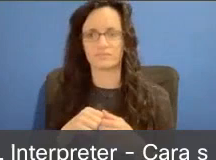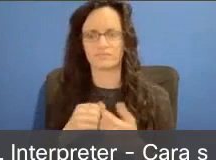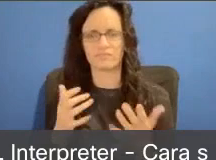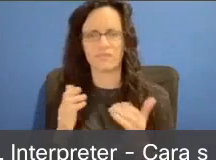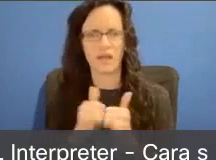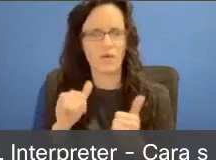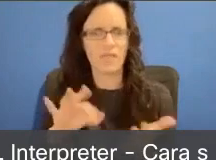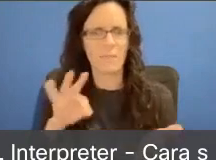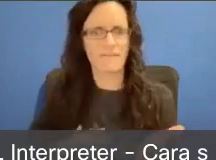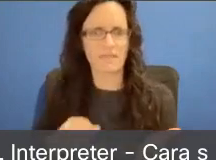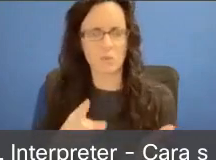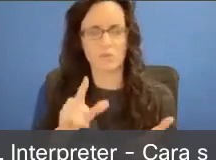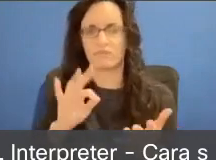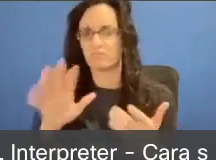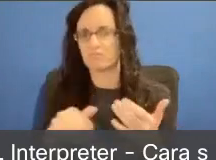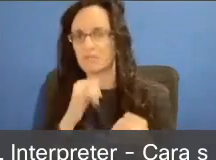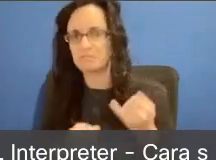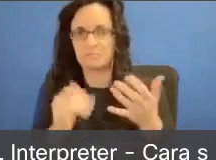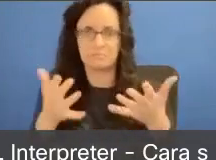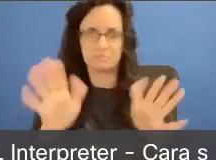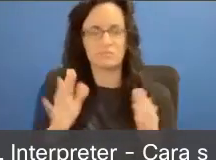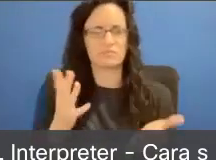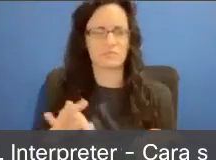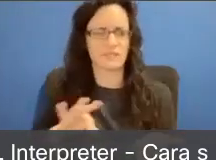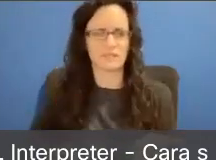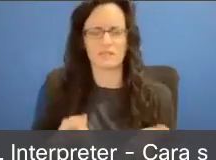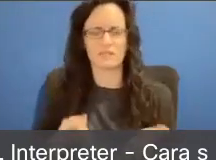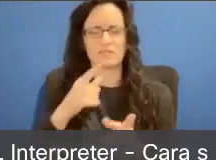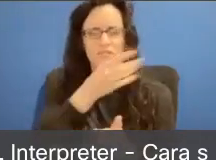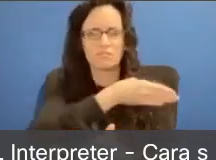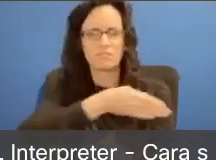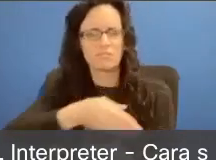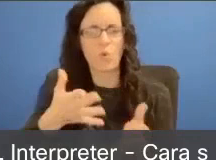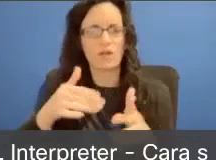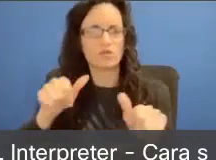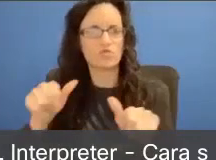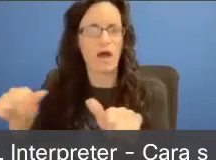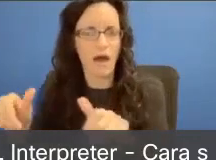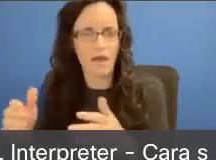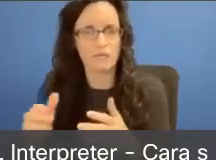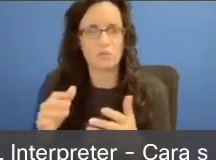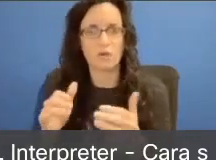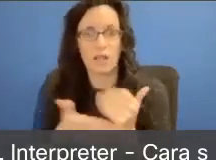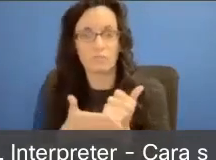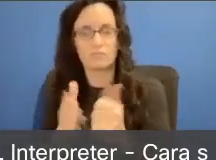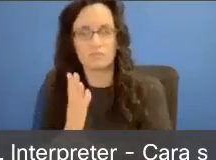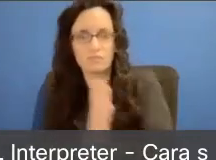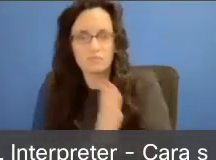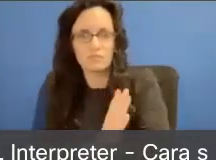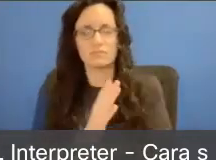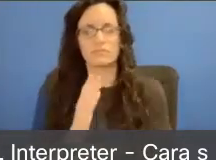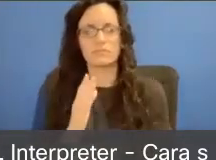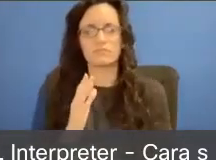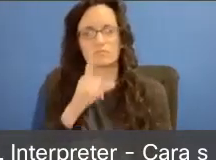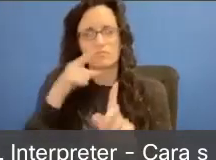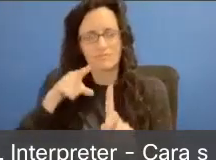about it. And what other things have you thought about? What other things have you tried? And then let's figure this out together. It's really about coming together and